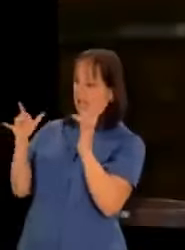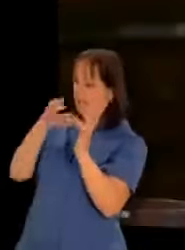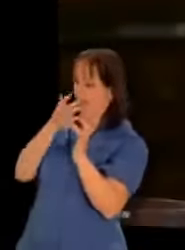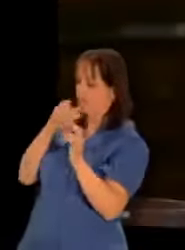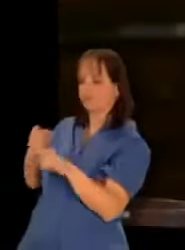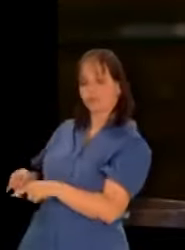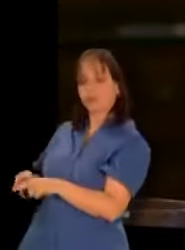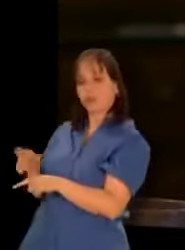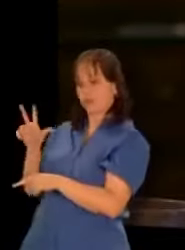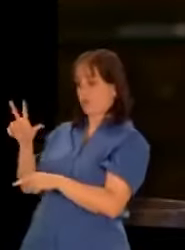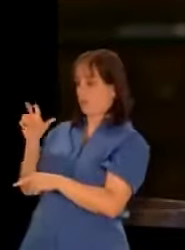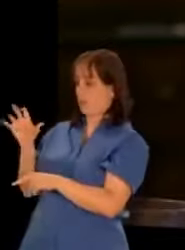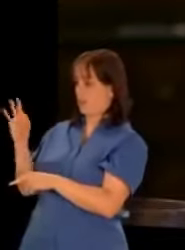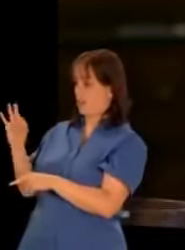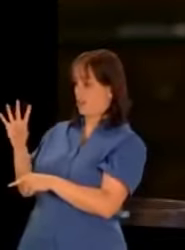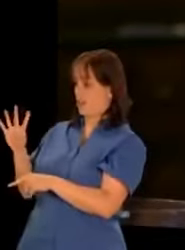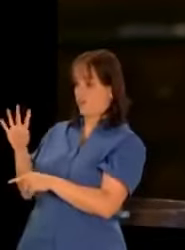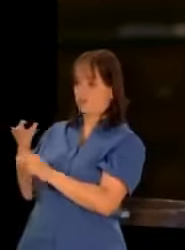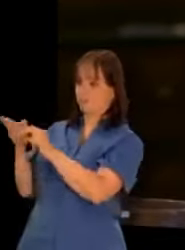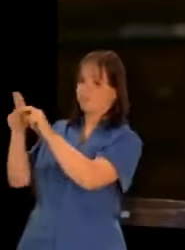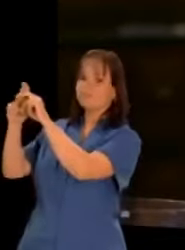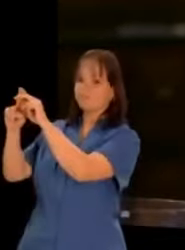you'll see 394 and climbing.